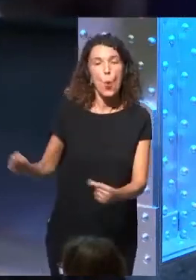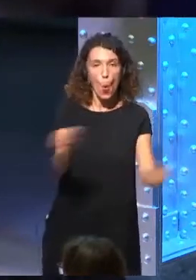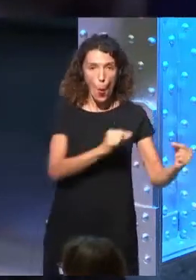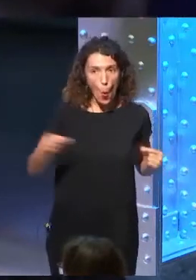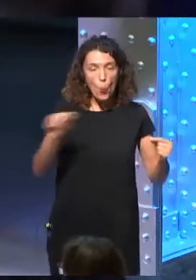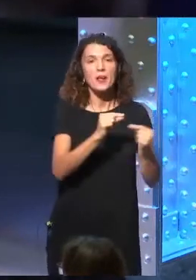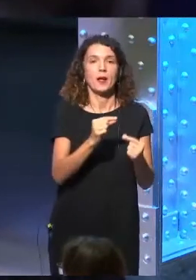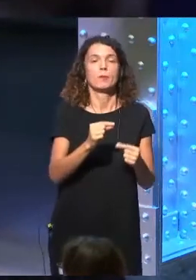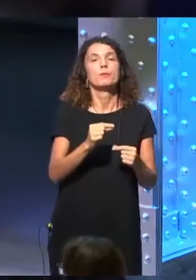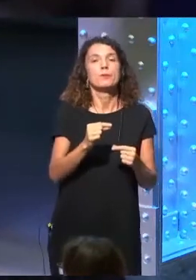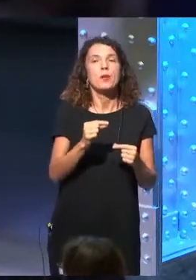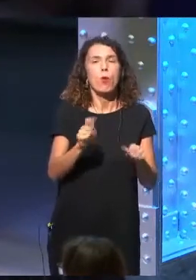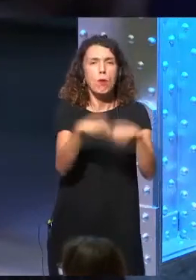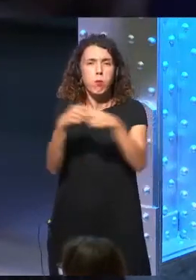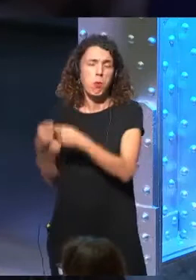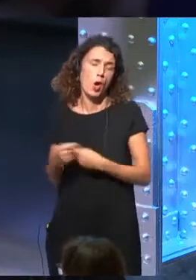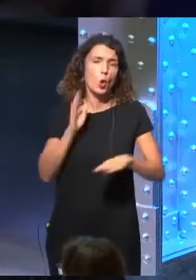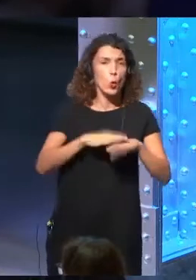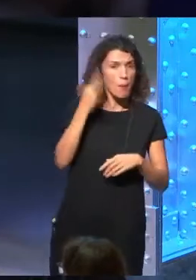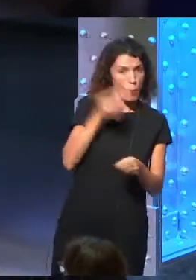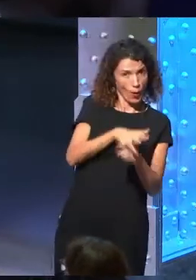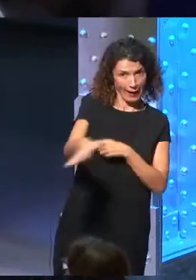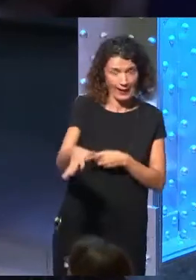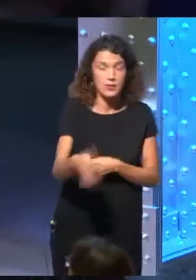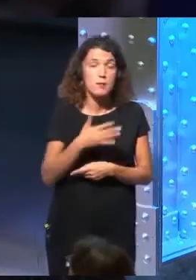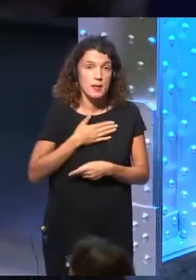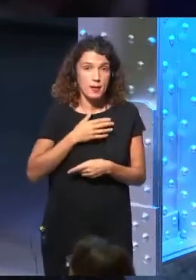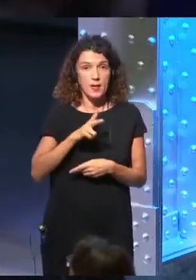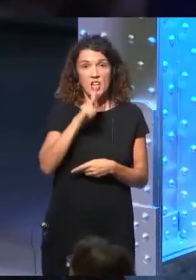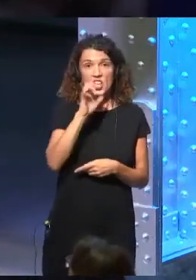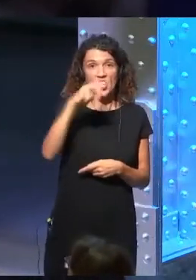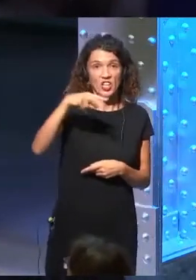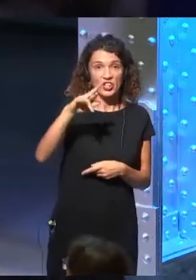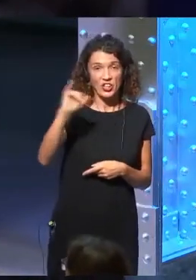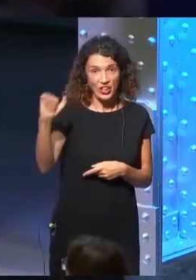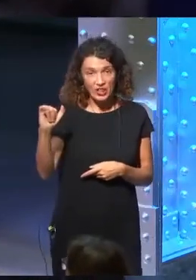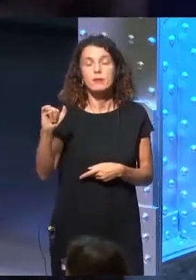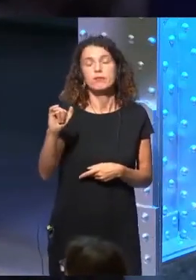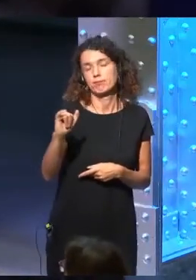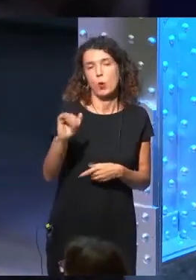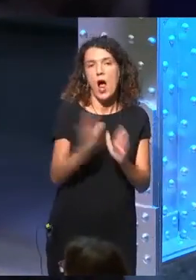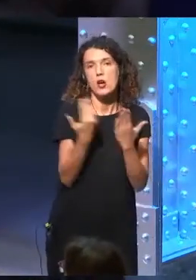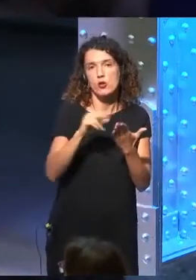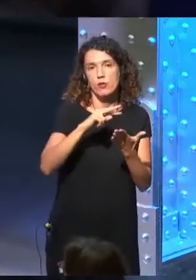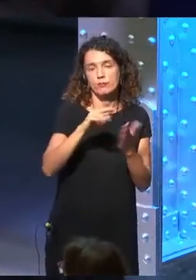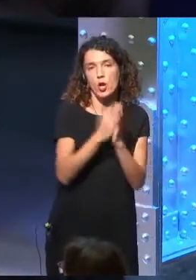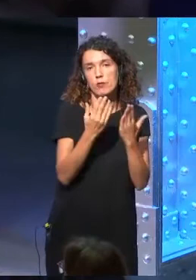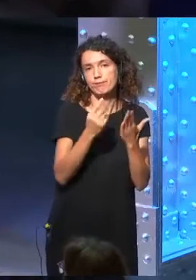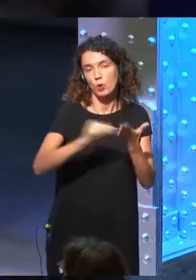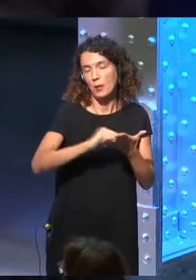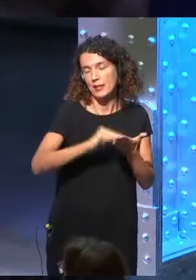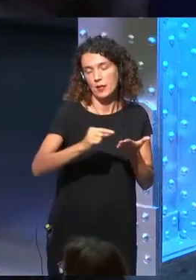one of my favourite American novelists of the 19th century, is actually one of the worst culprits in